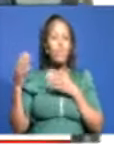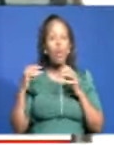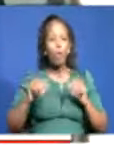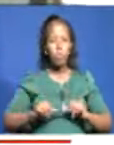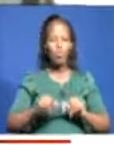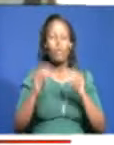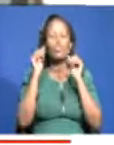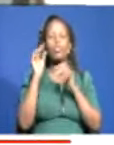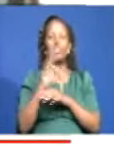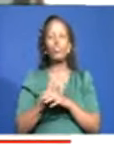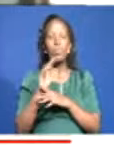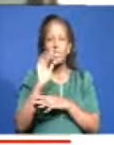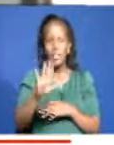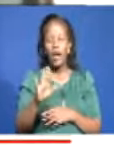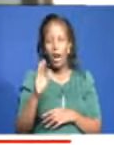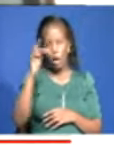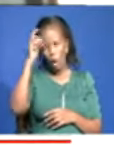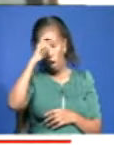wisdom.